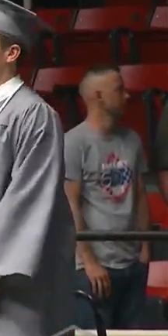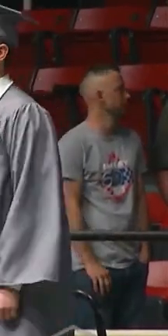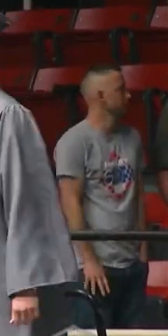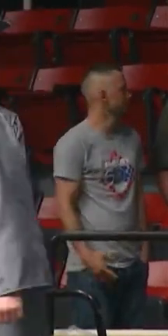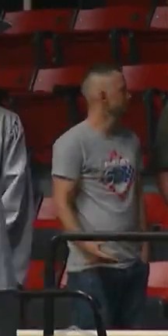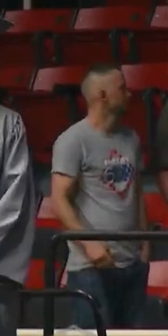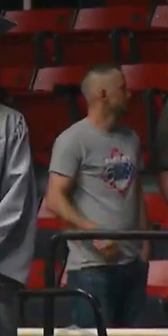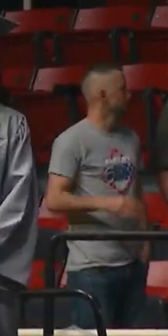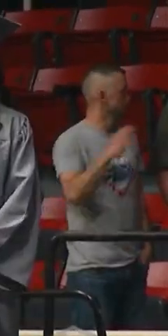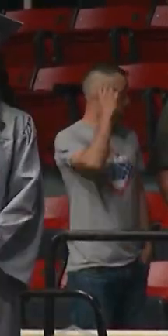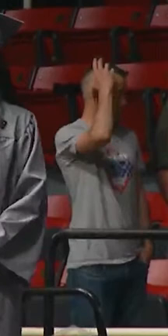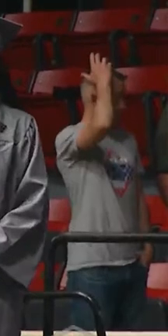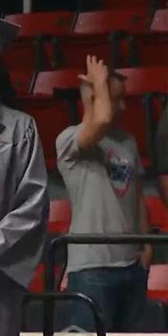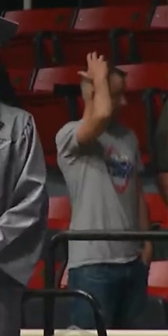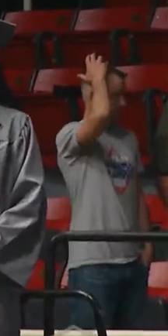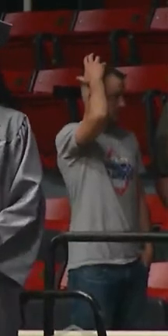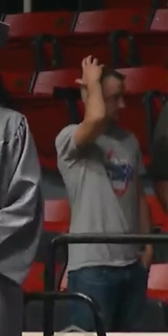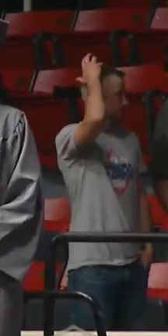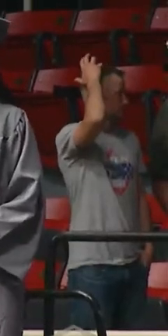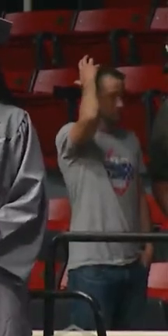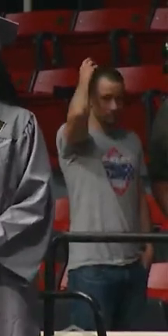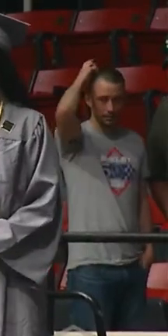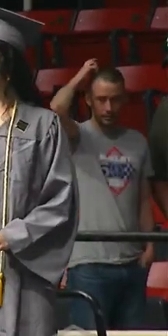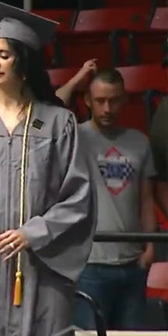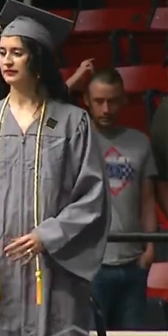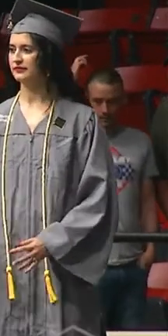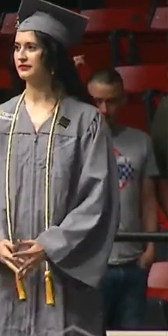Ian Michael Hull.